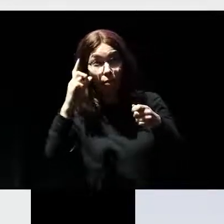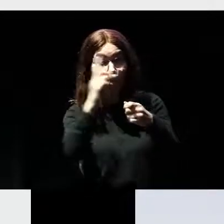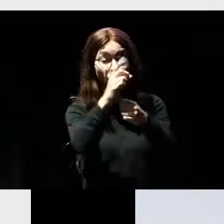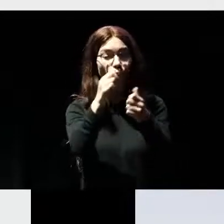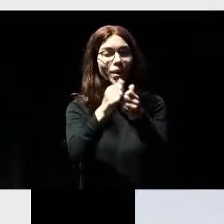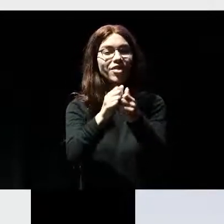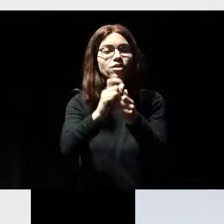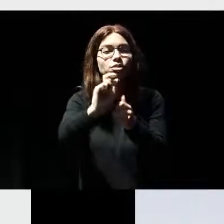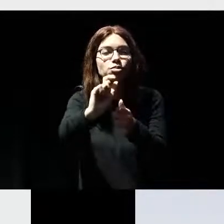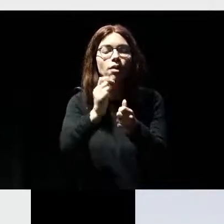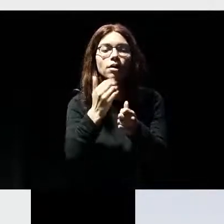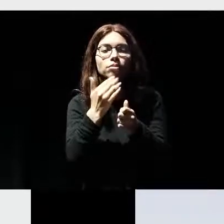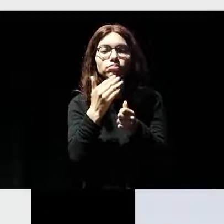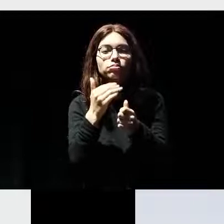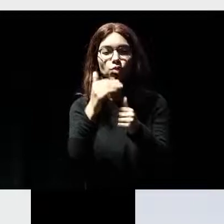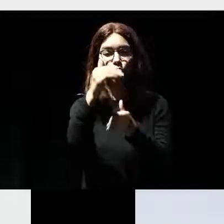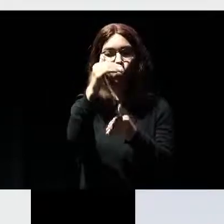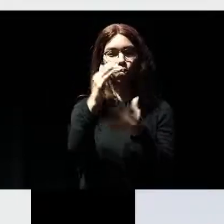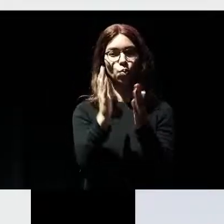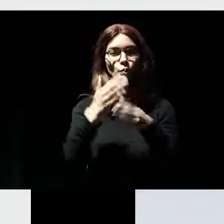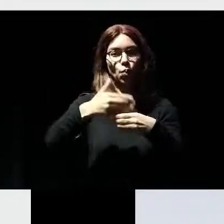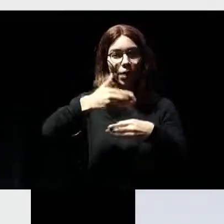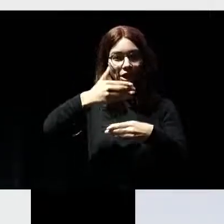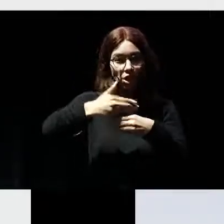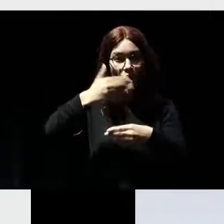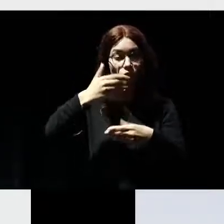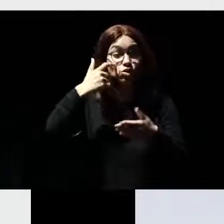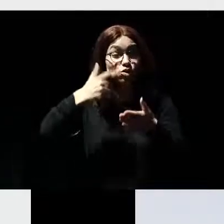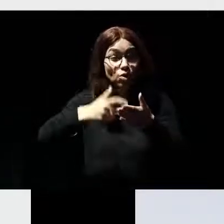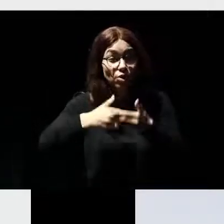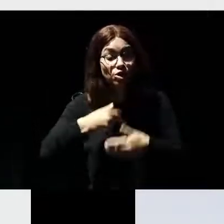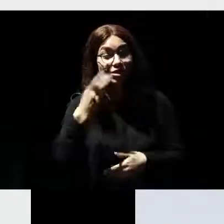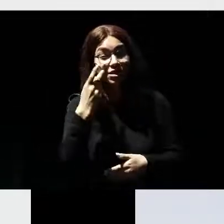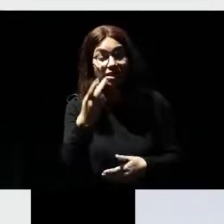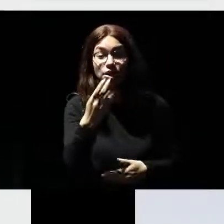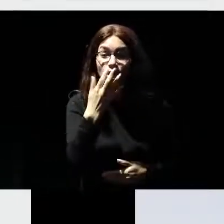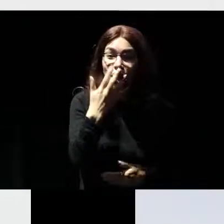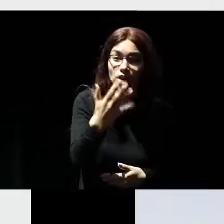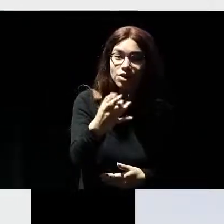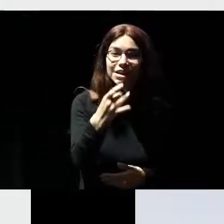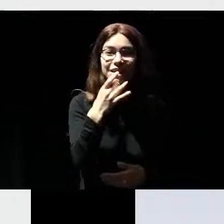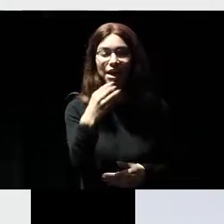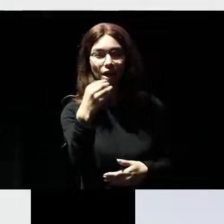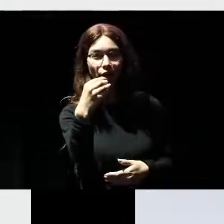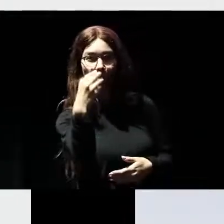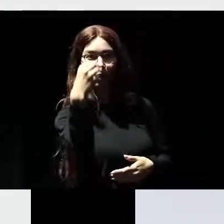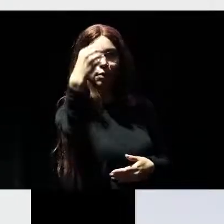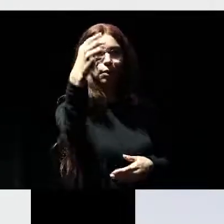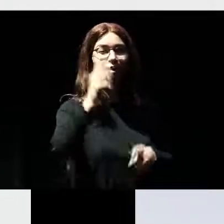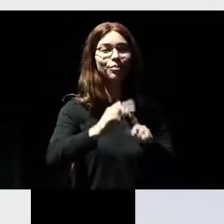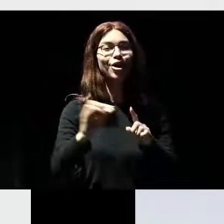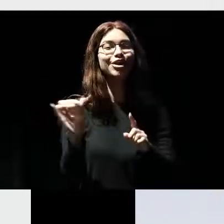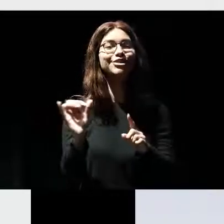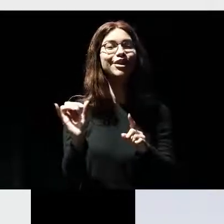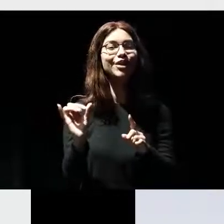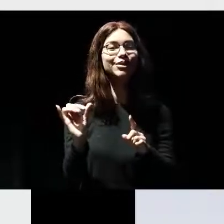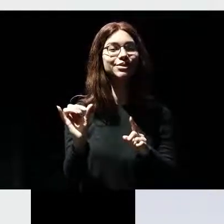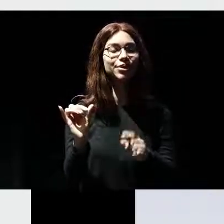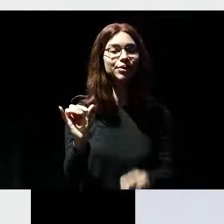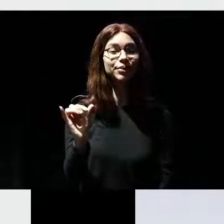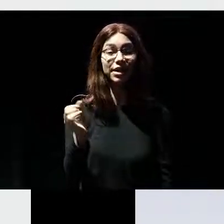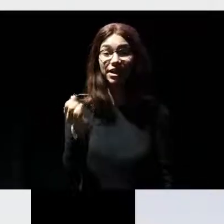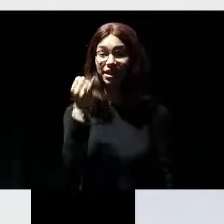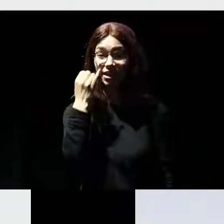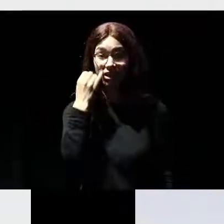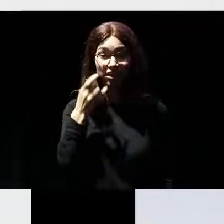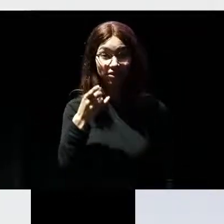windows. You'll see color and light through those windows, but it's also a place that if